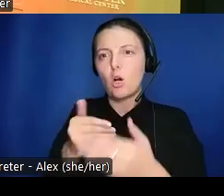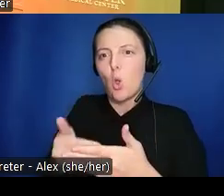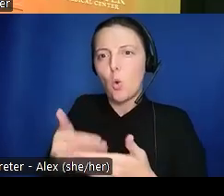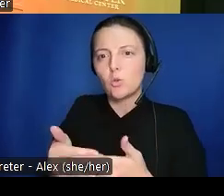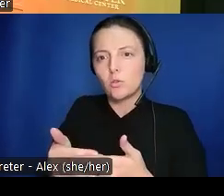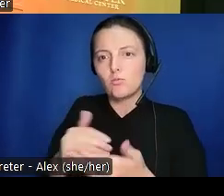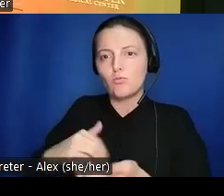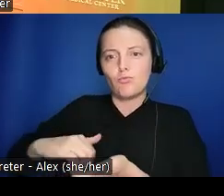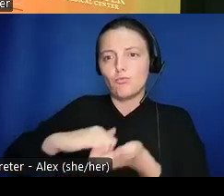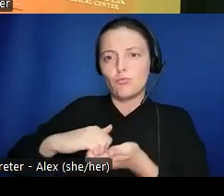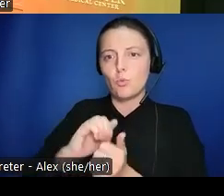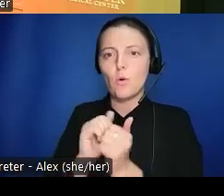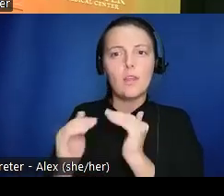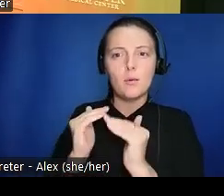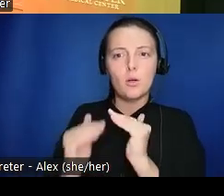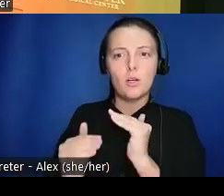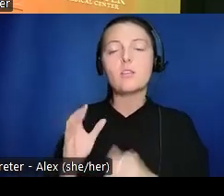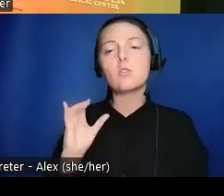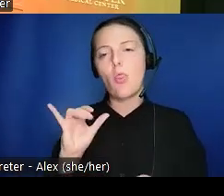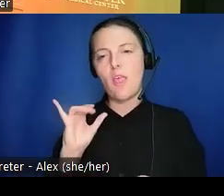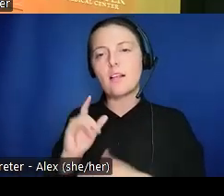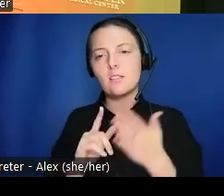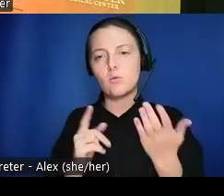So that's one of the things that we are looking to do.